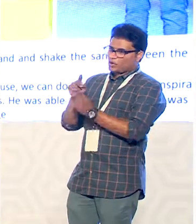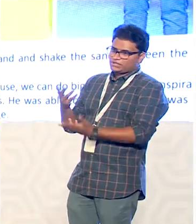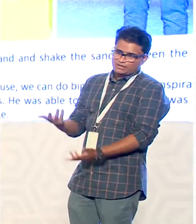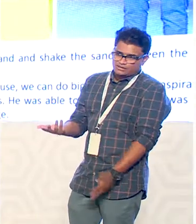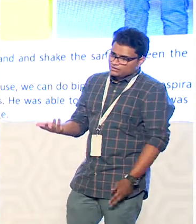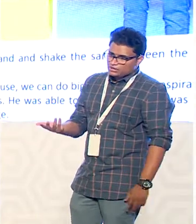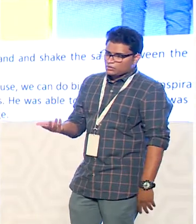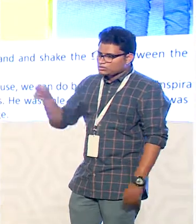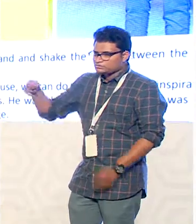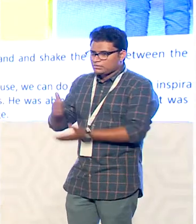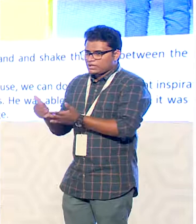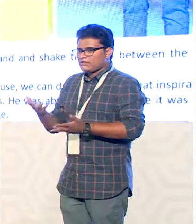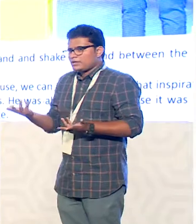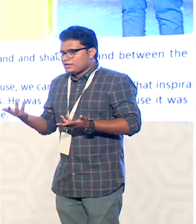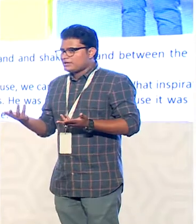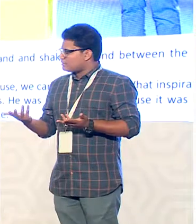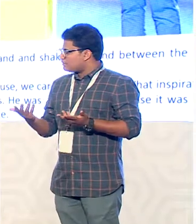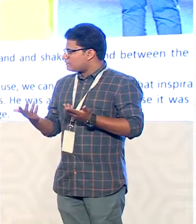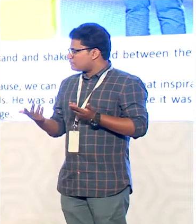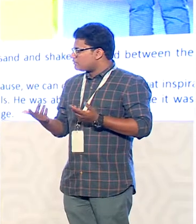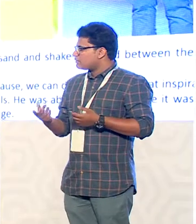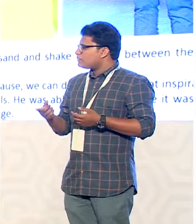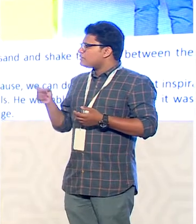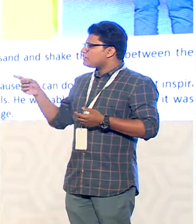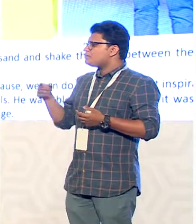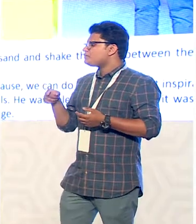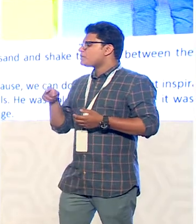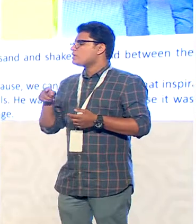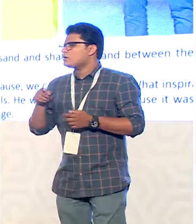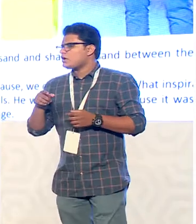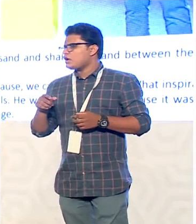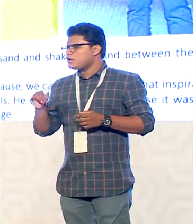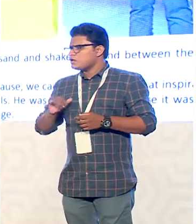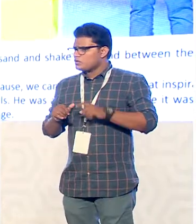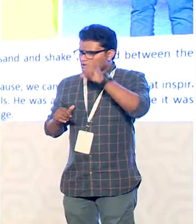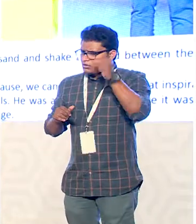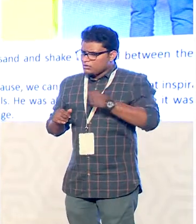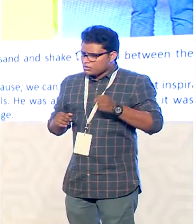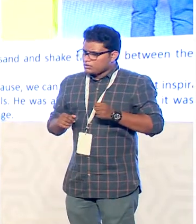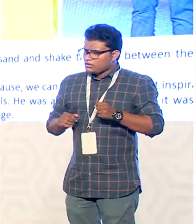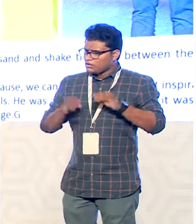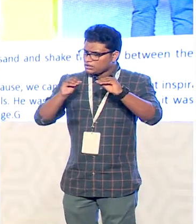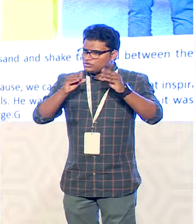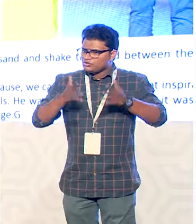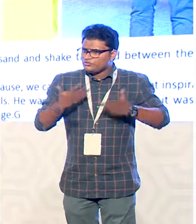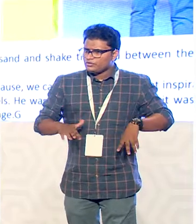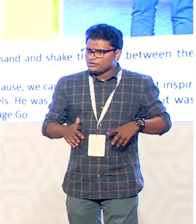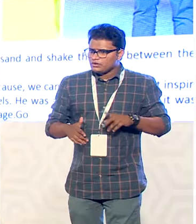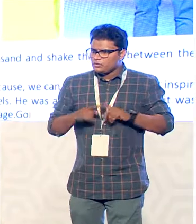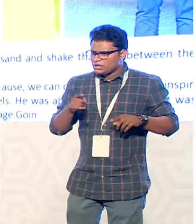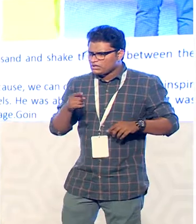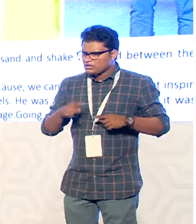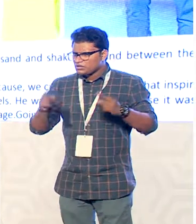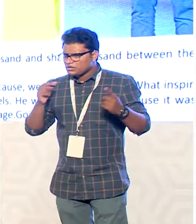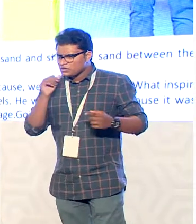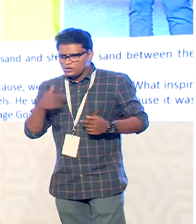exercising. So here is this extreme, and by the way, he is trained as a barrister, but why is he not a success as a